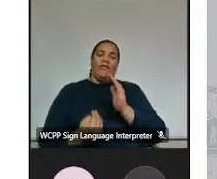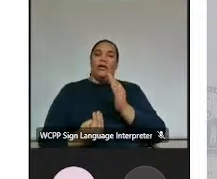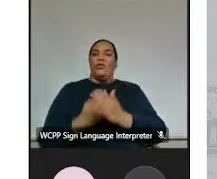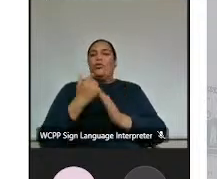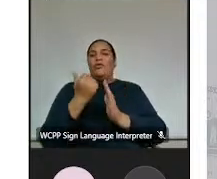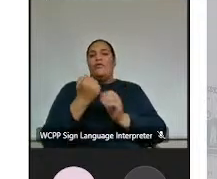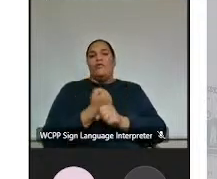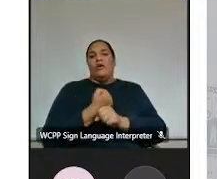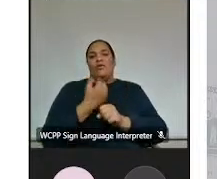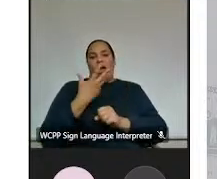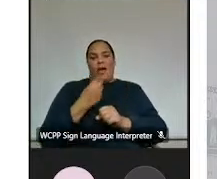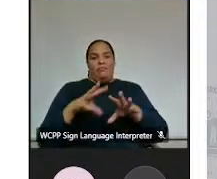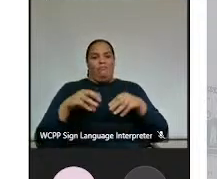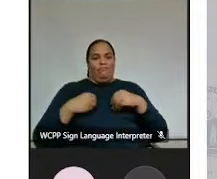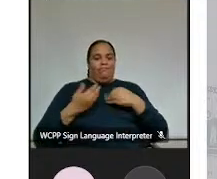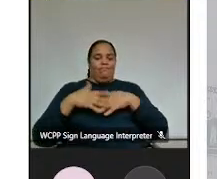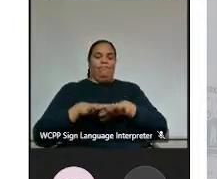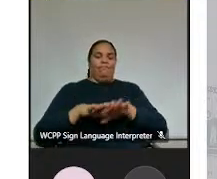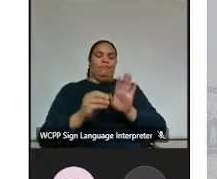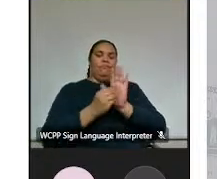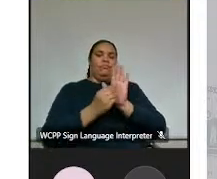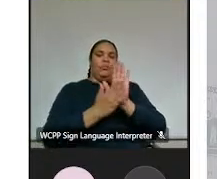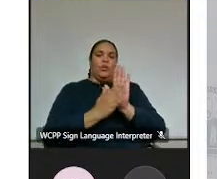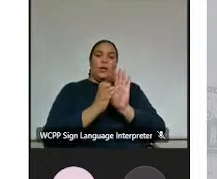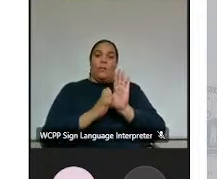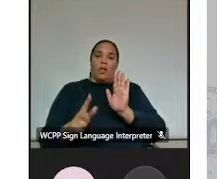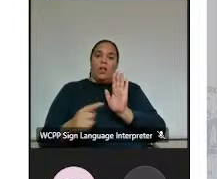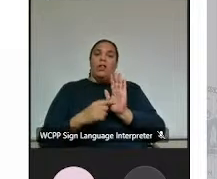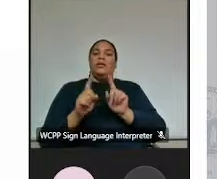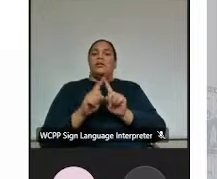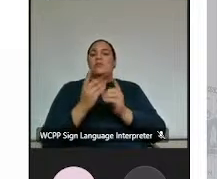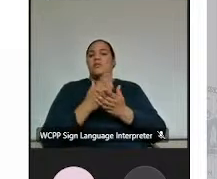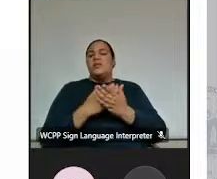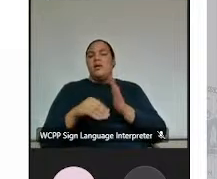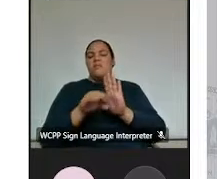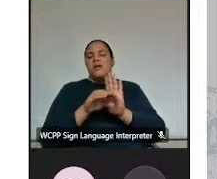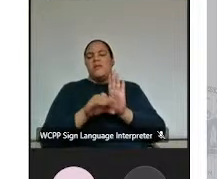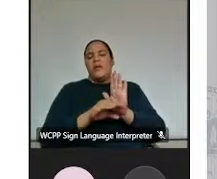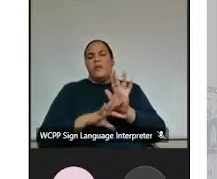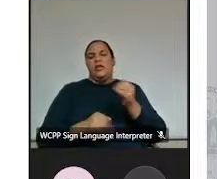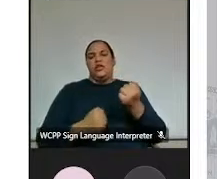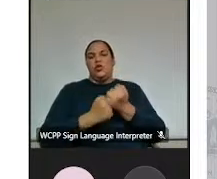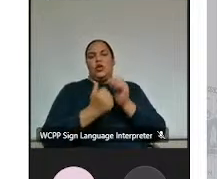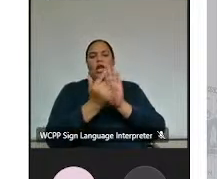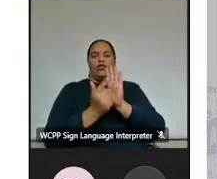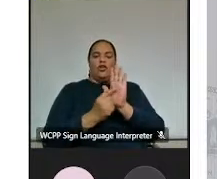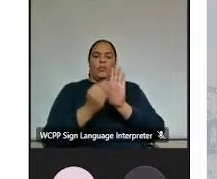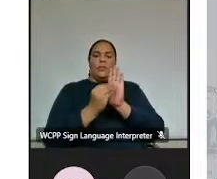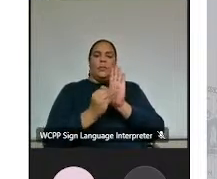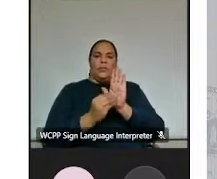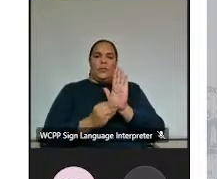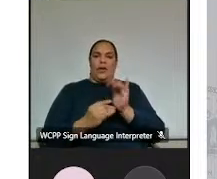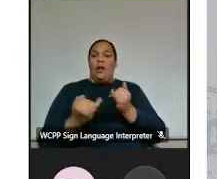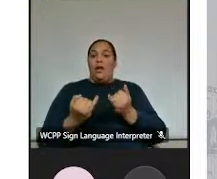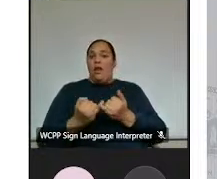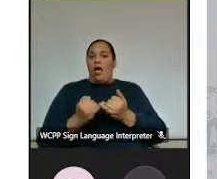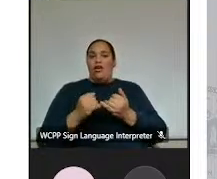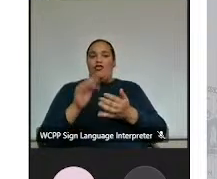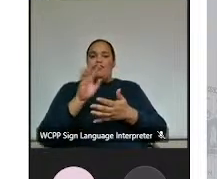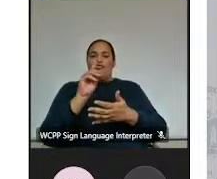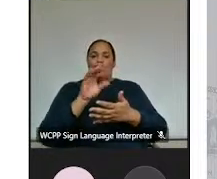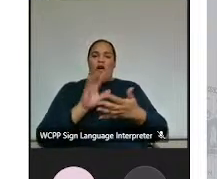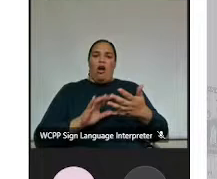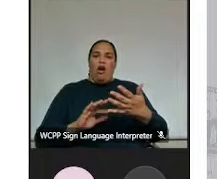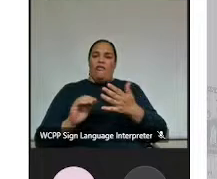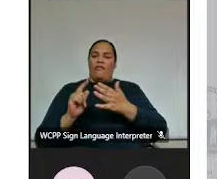functions absorbed into the bill, and then some pieces of supporting legislation, like the draft